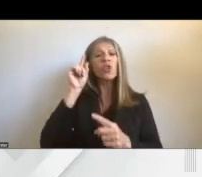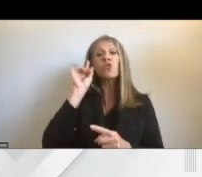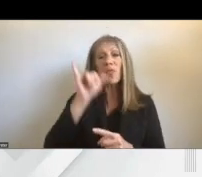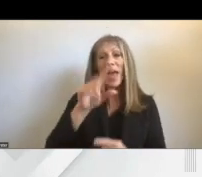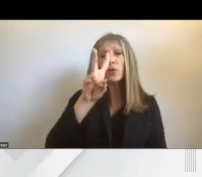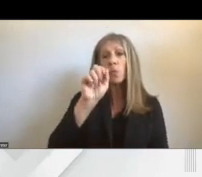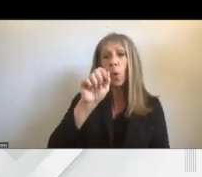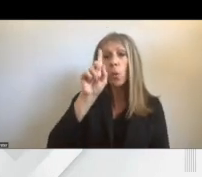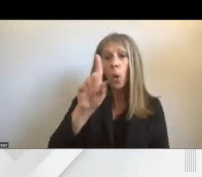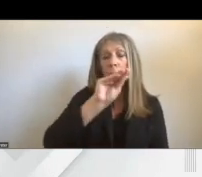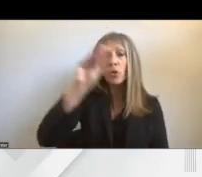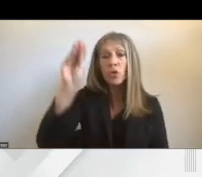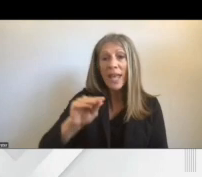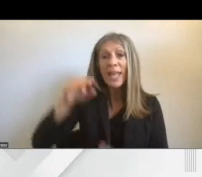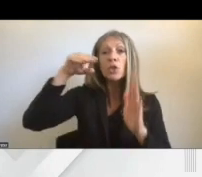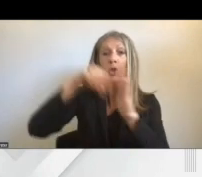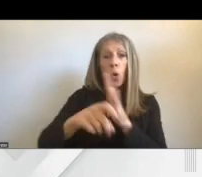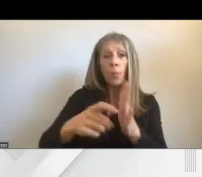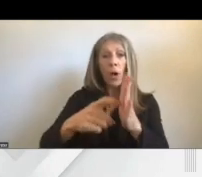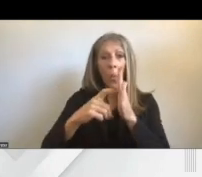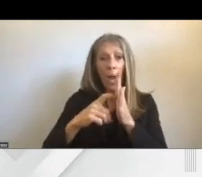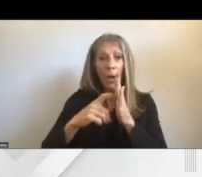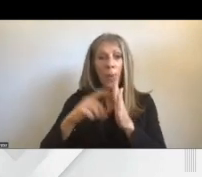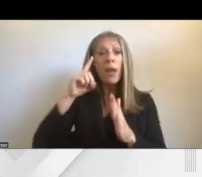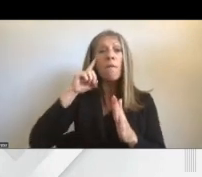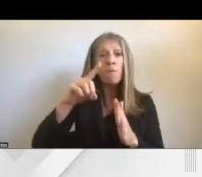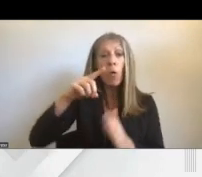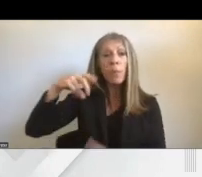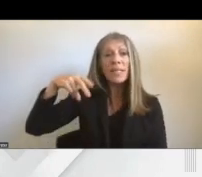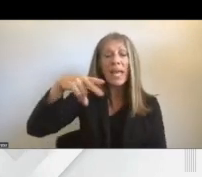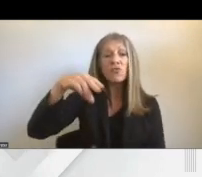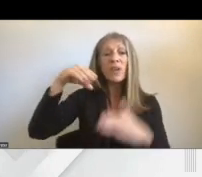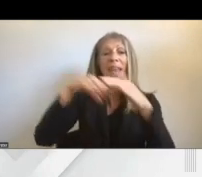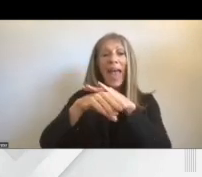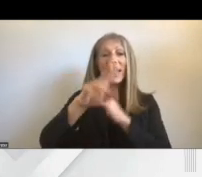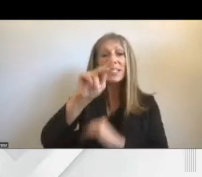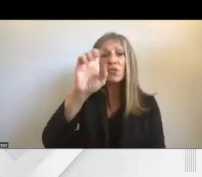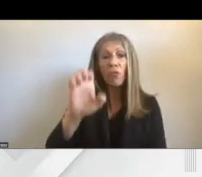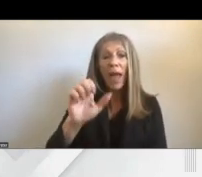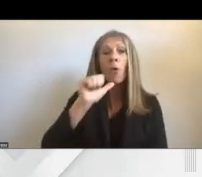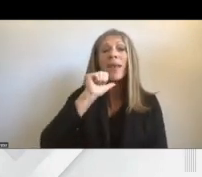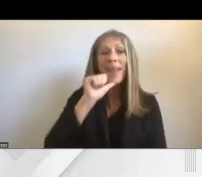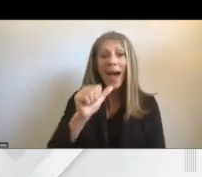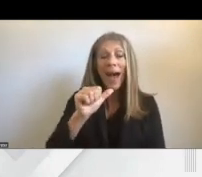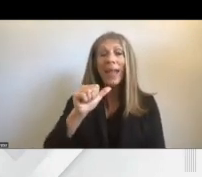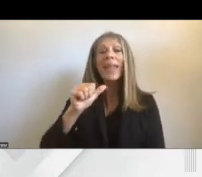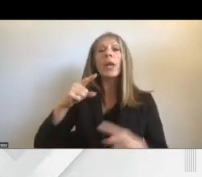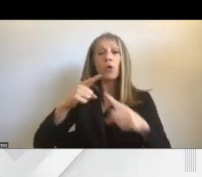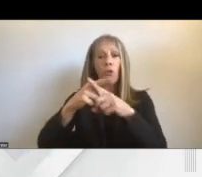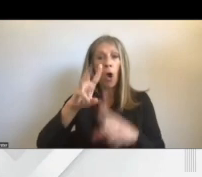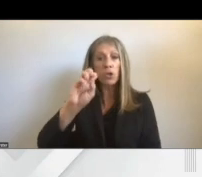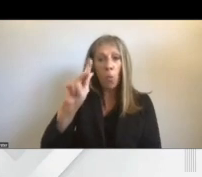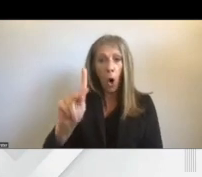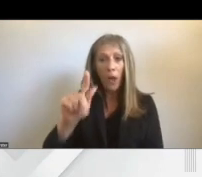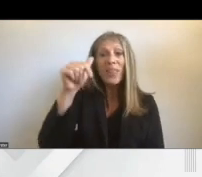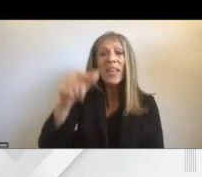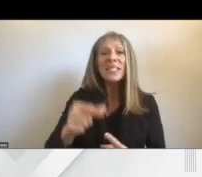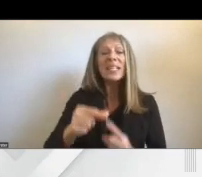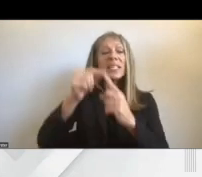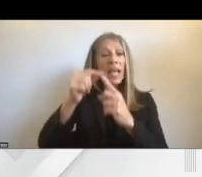2.1% cross slope requirement for pedestrian access routes not contained within a crosswalk. This exception